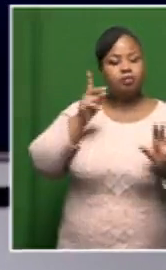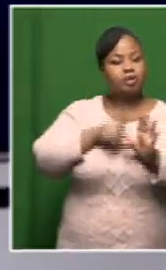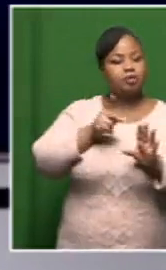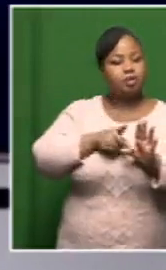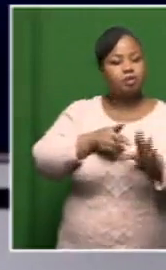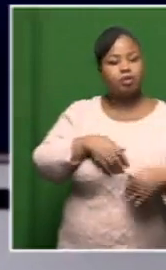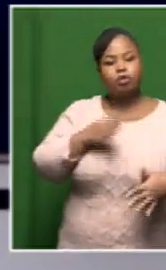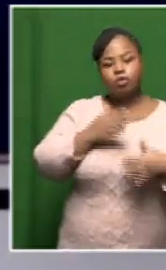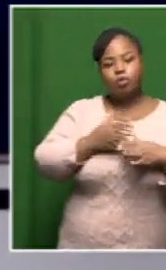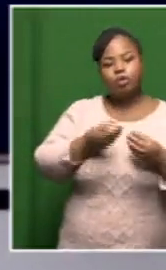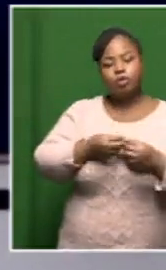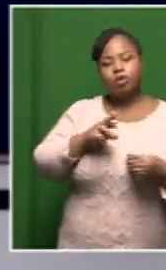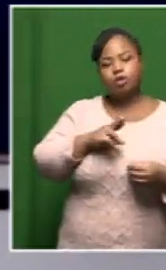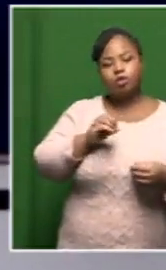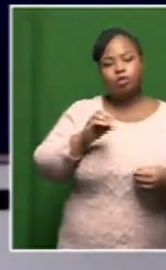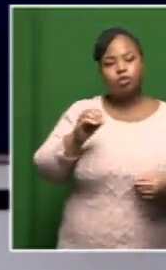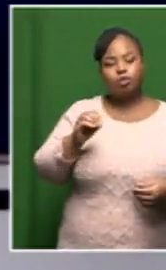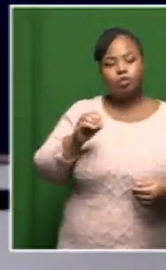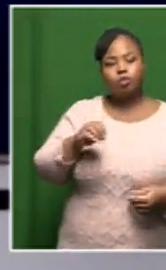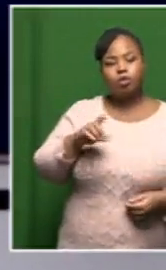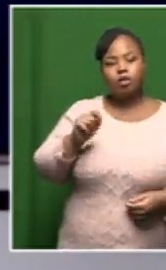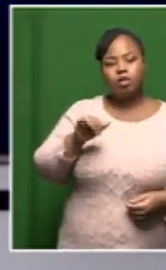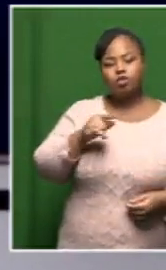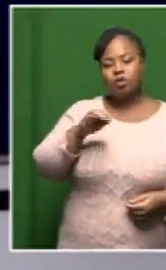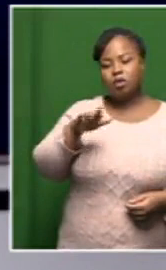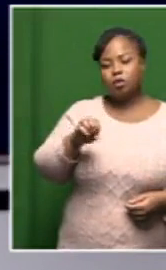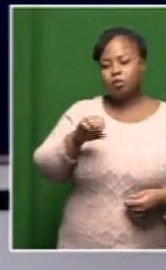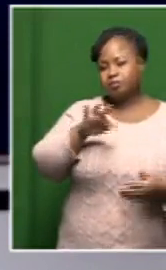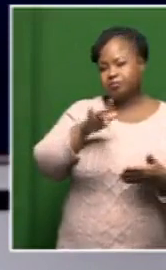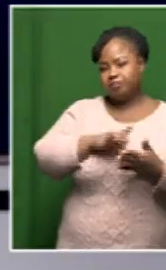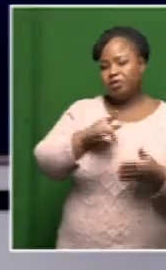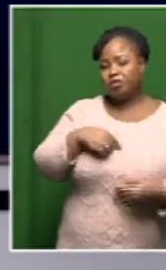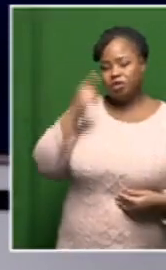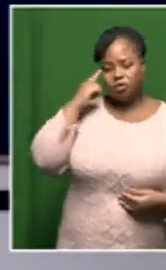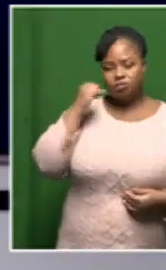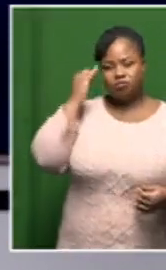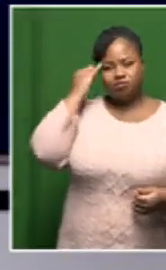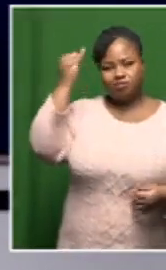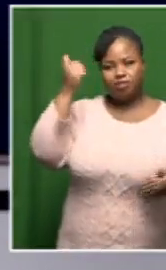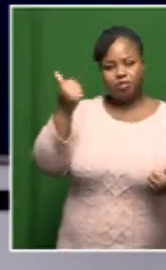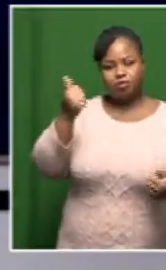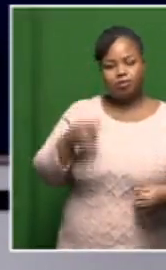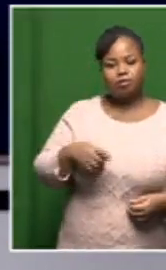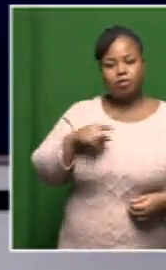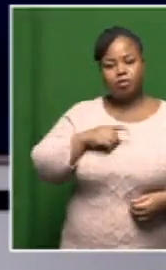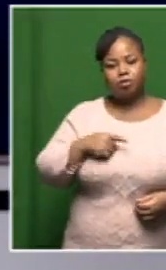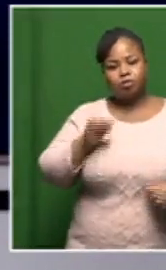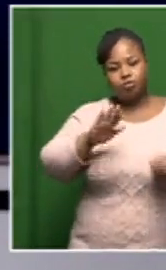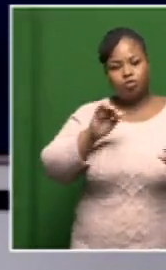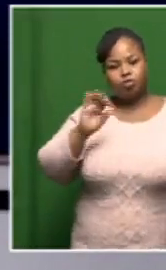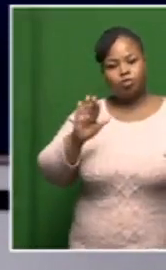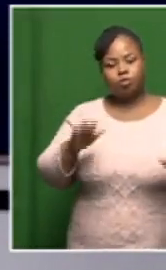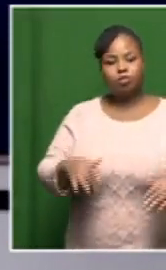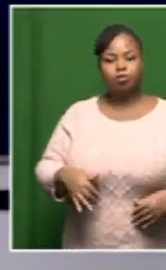participating and working with the Rhoo Hlatshwayo Center, we actually thought it would be a good idea to include the artists, the young artists, to actually exhibit